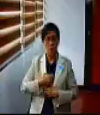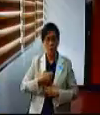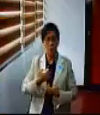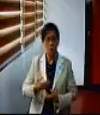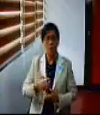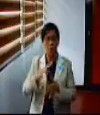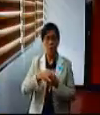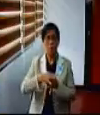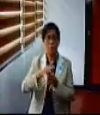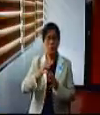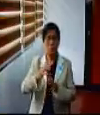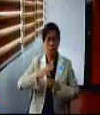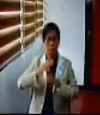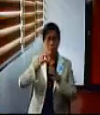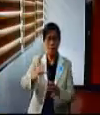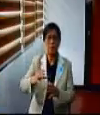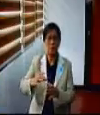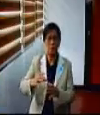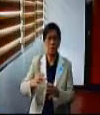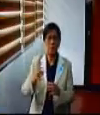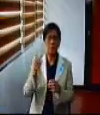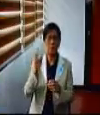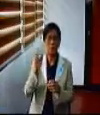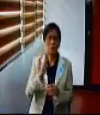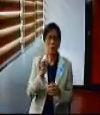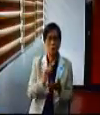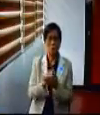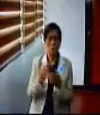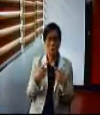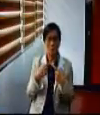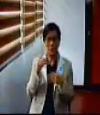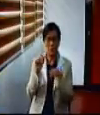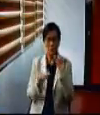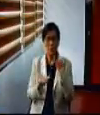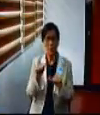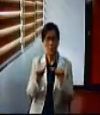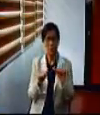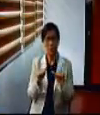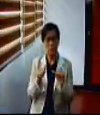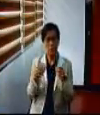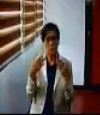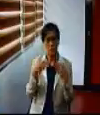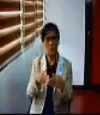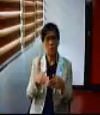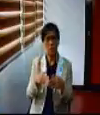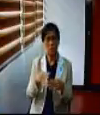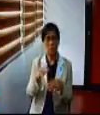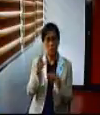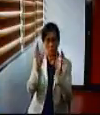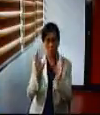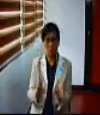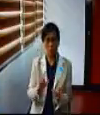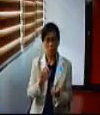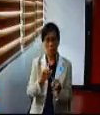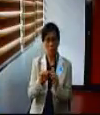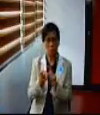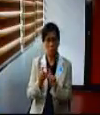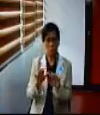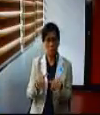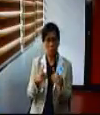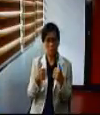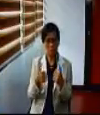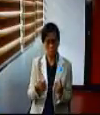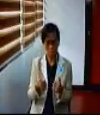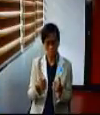commitment, would not have an assessment specifically on climate change or how it is